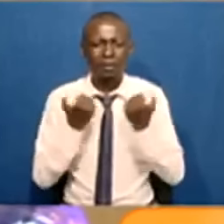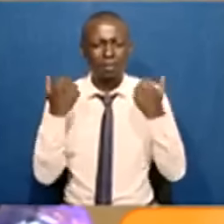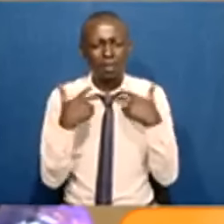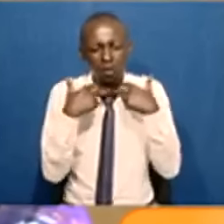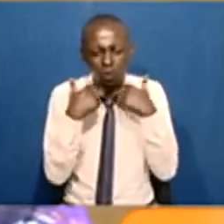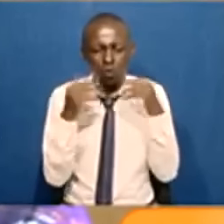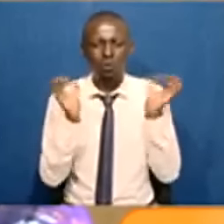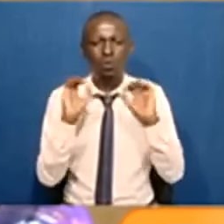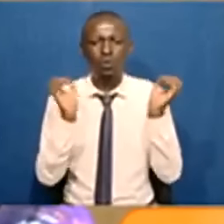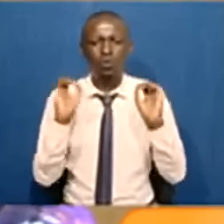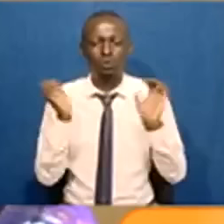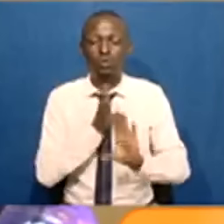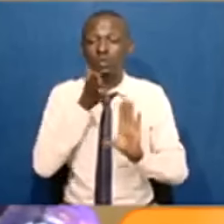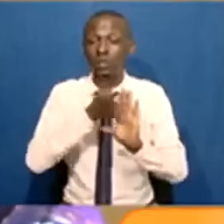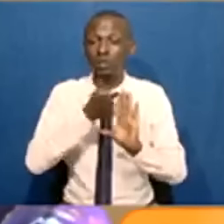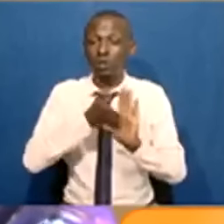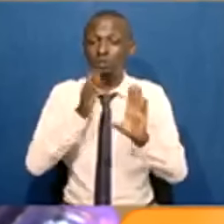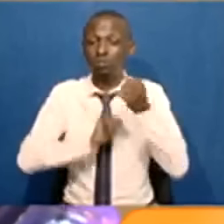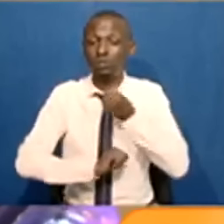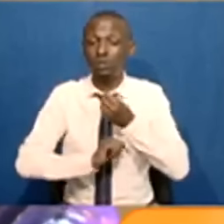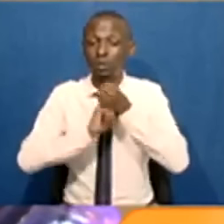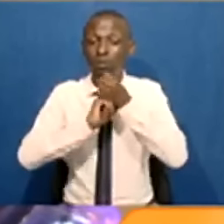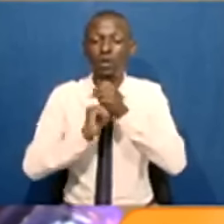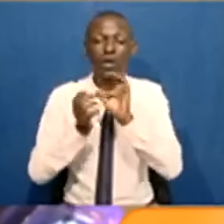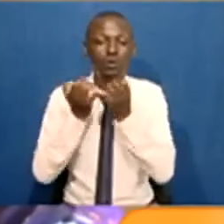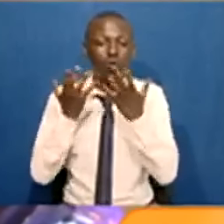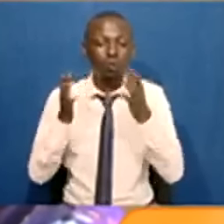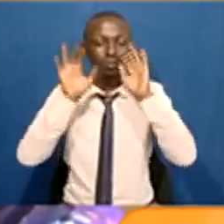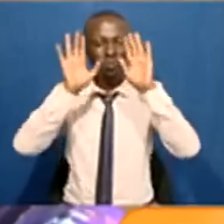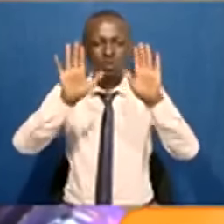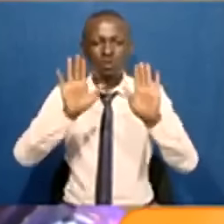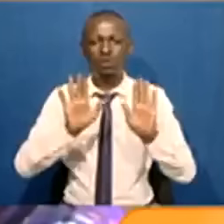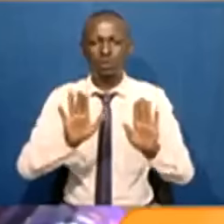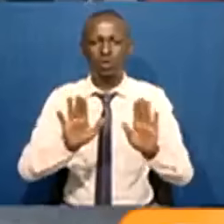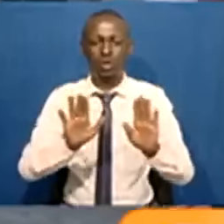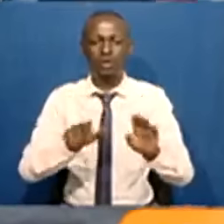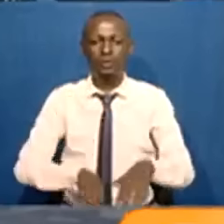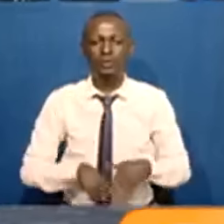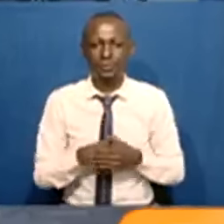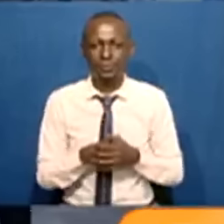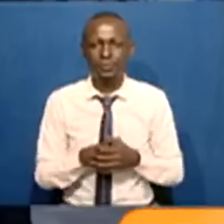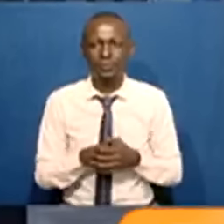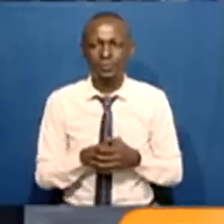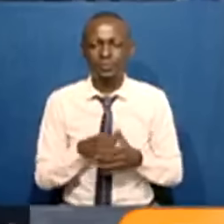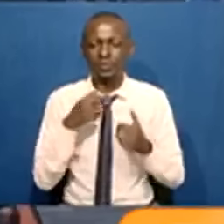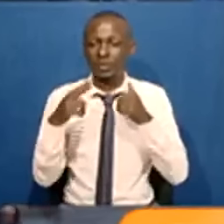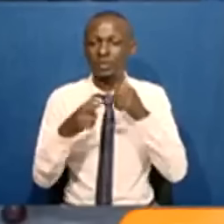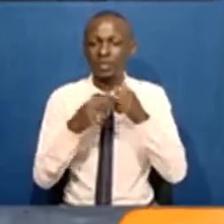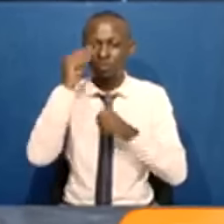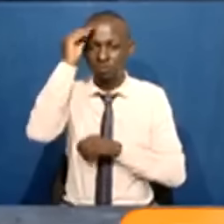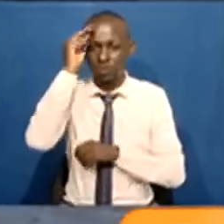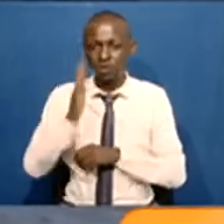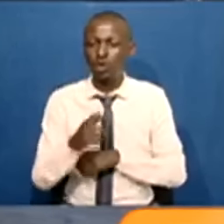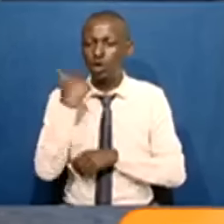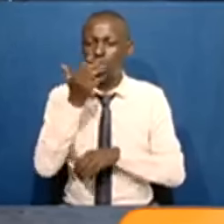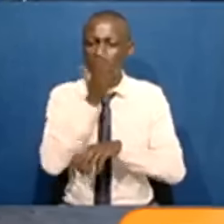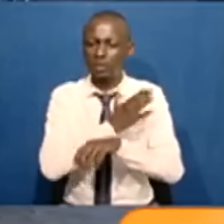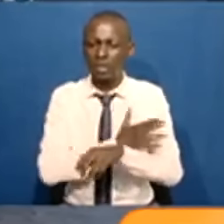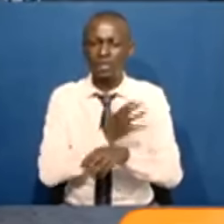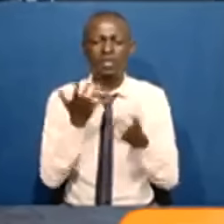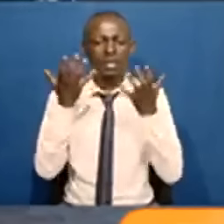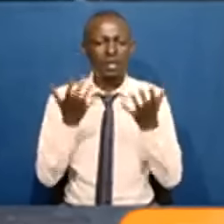So psychological support, debriefing is very, very important, and we are doing it. 7 seriously injured students were airlifted to